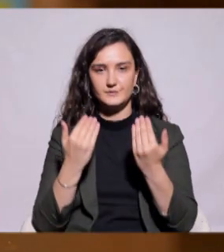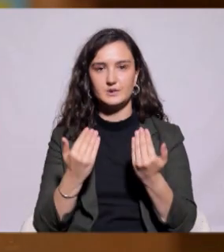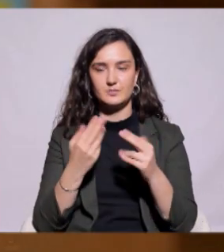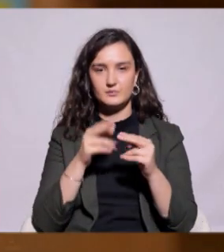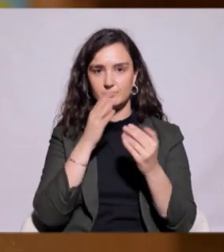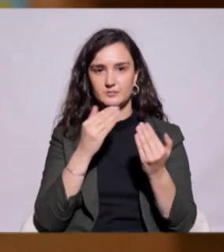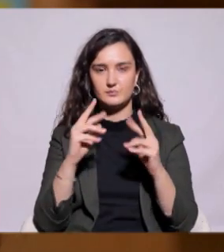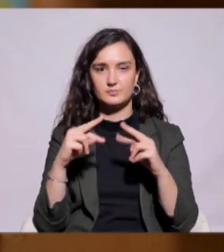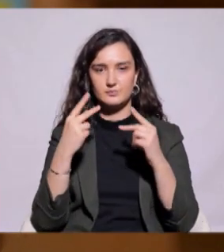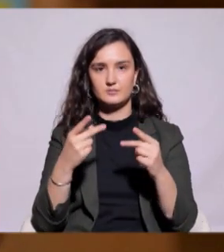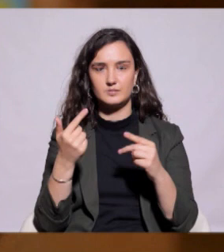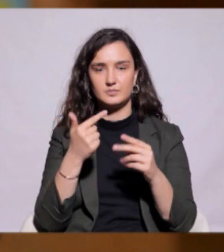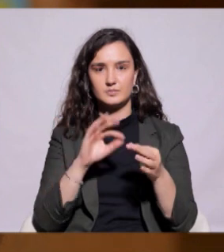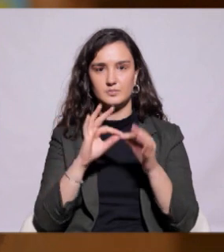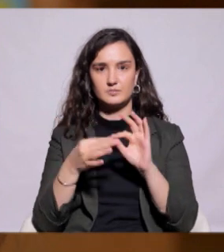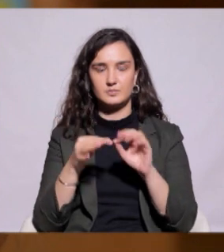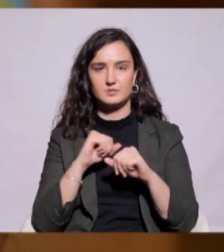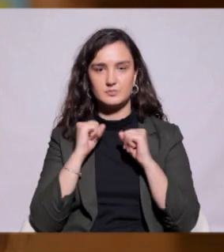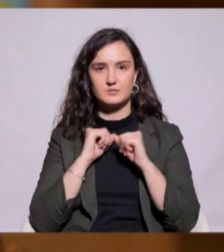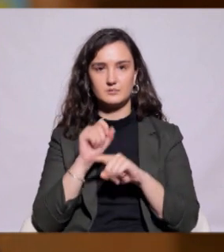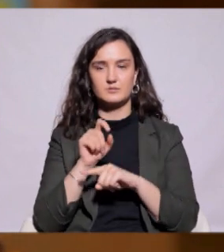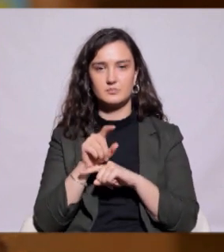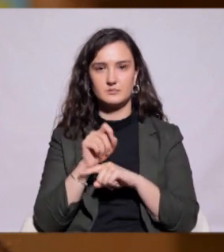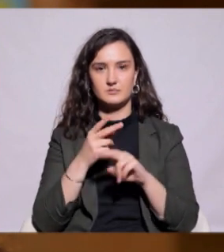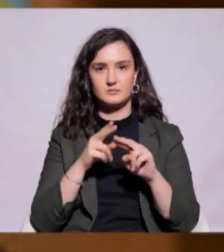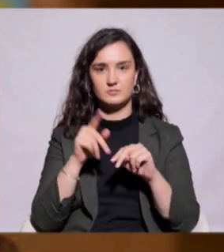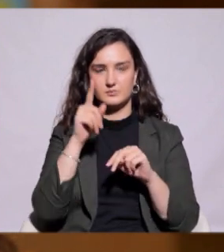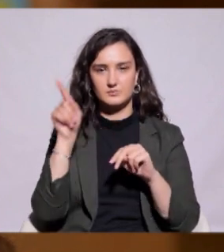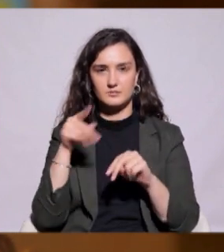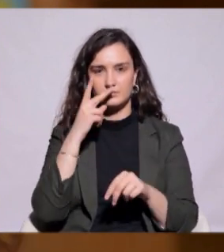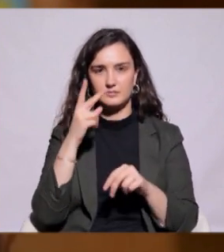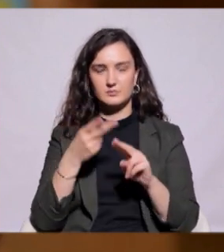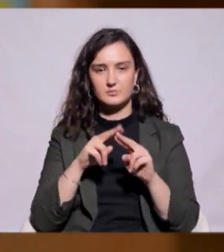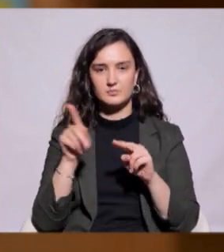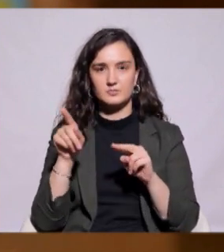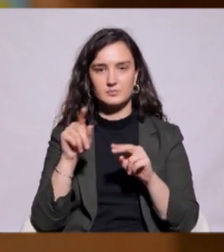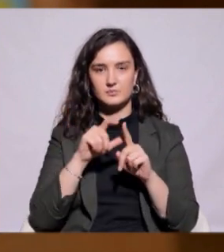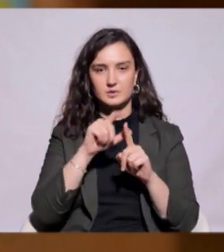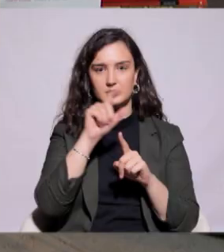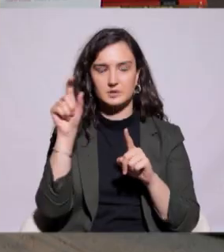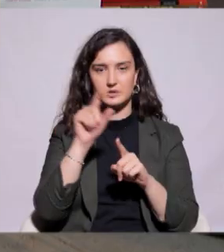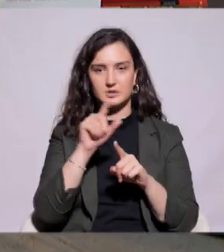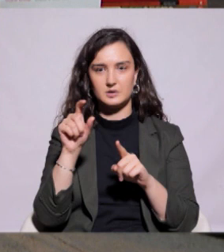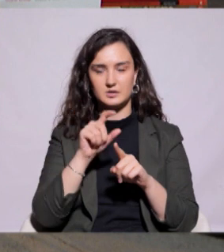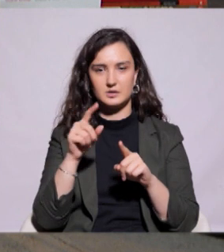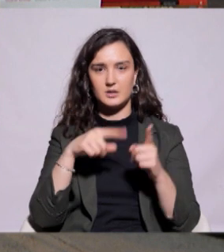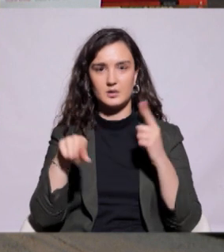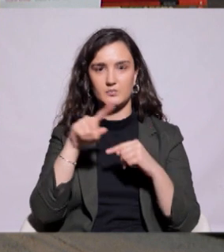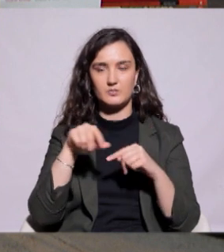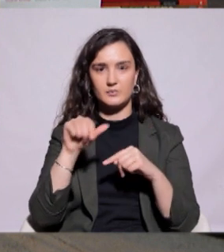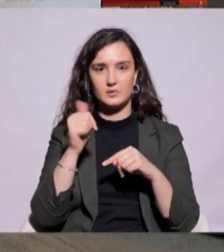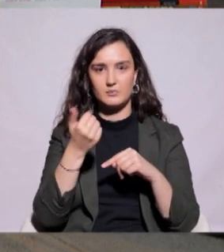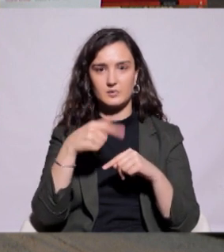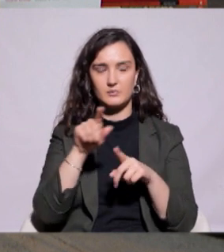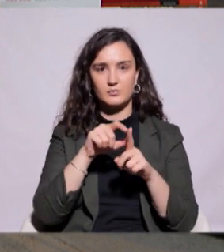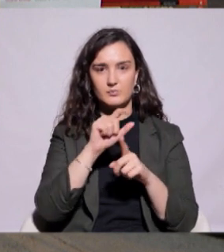Now it's time to move to the grammar exercise. On the screen you will see that there are given sentences. However, some of